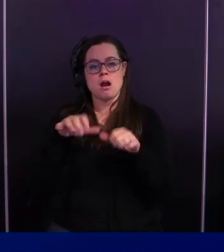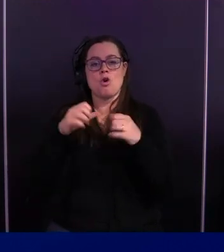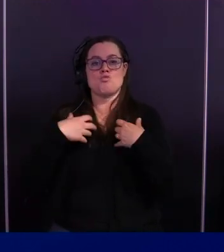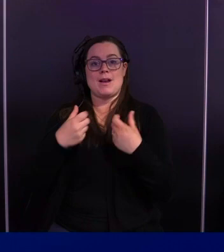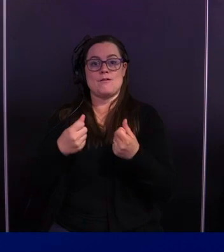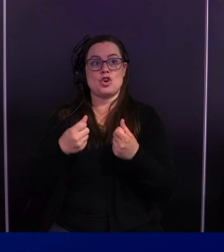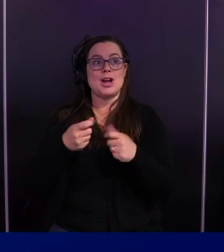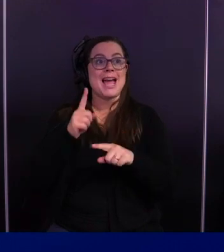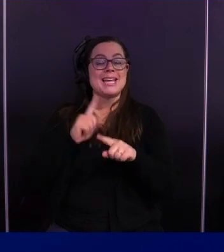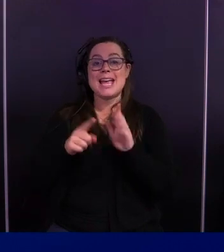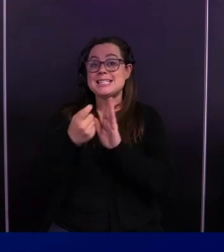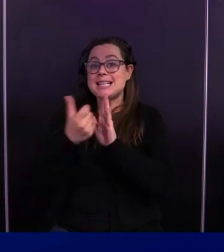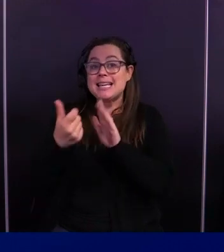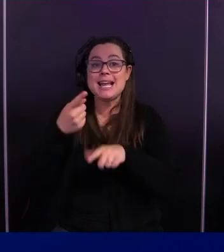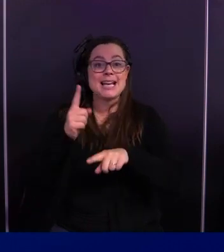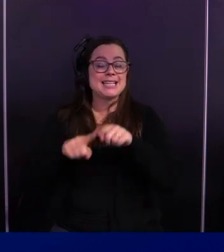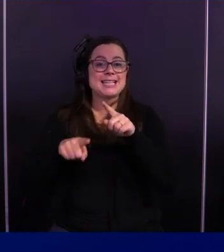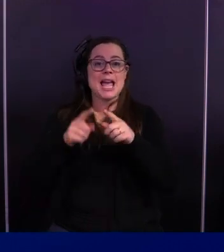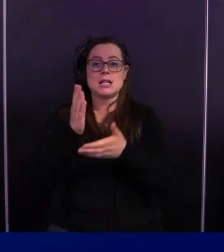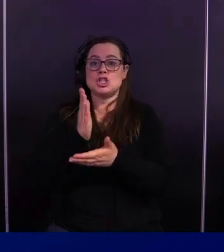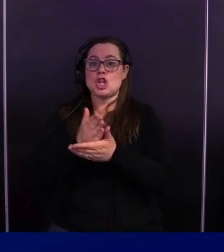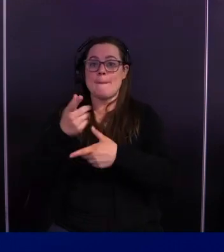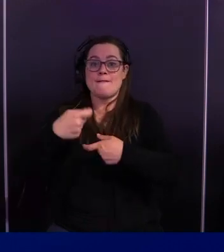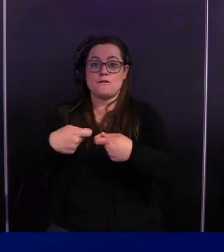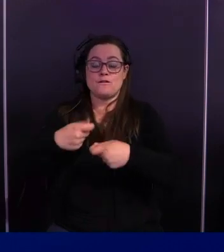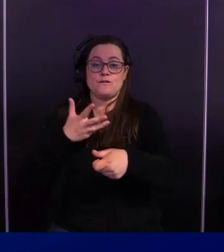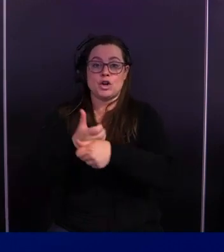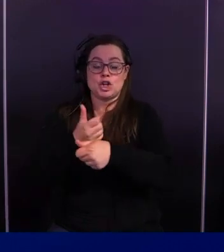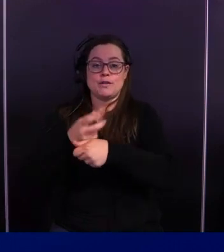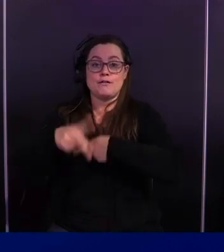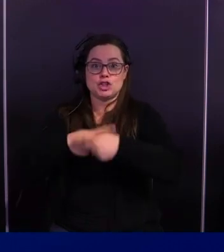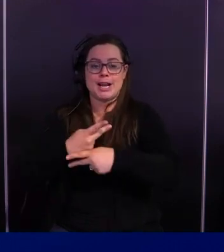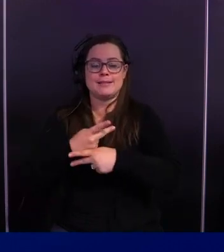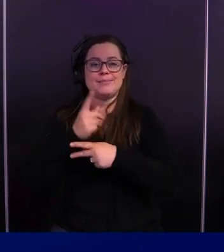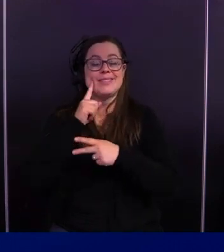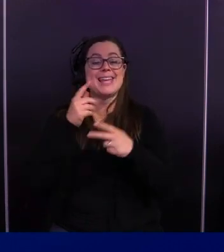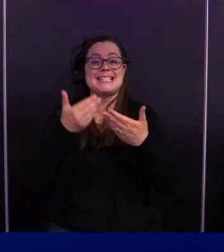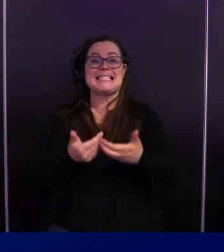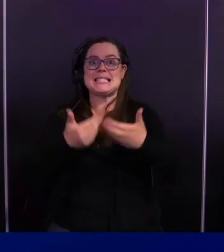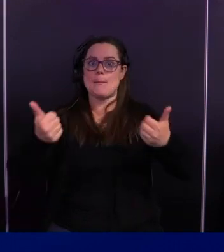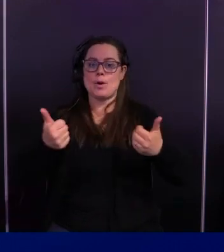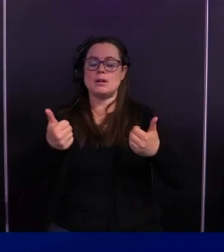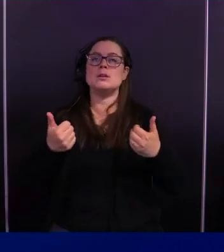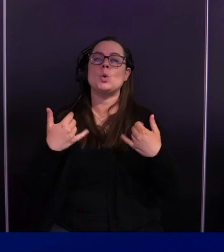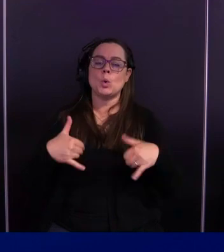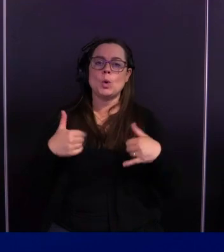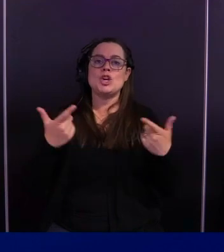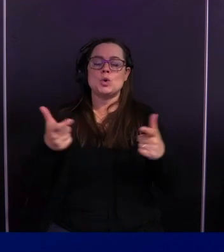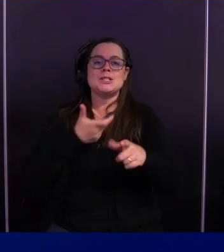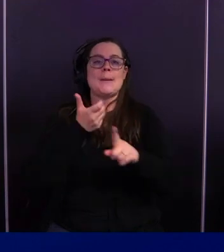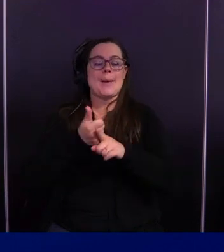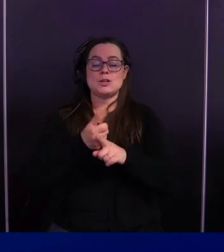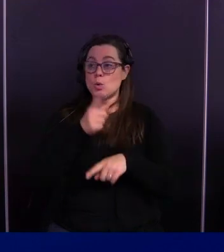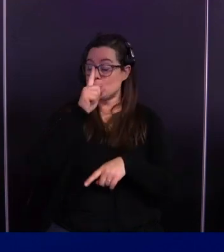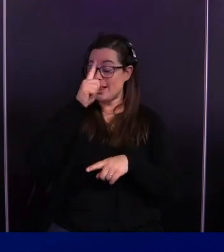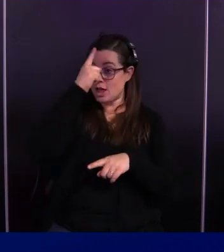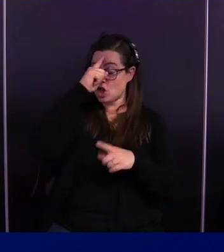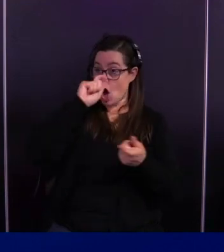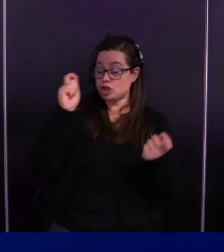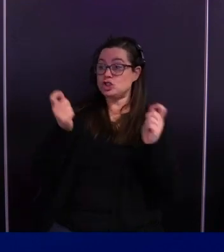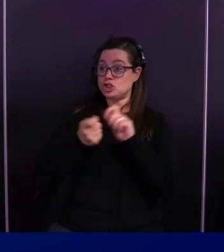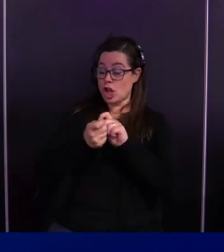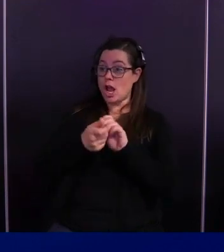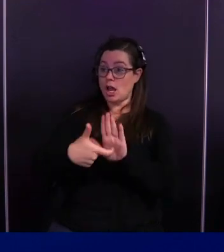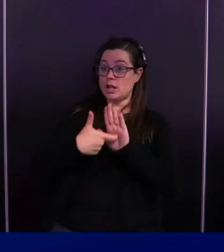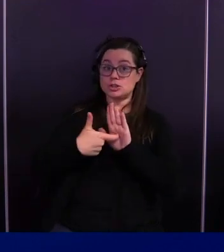can't stop versioning. So just separating those two, I think, would make a world of difference. That requires kind of a change of thought, doesn't it? I mean, when